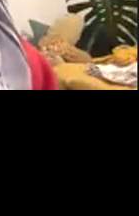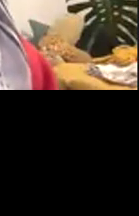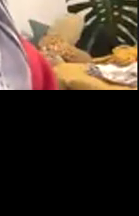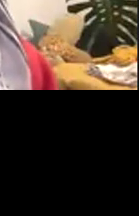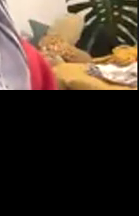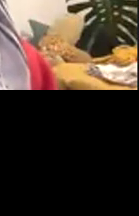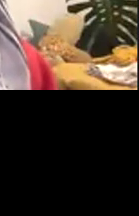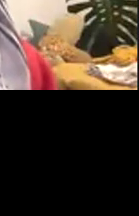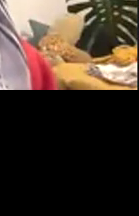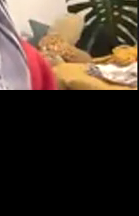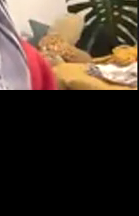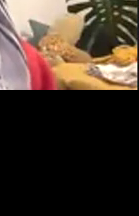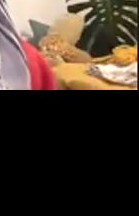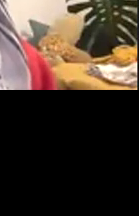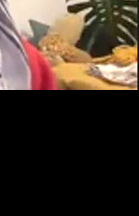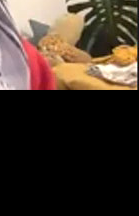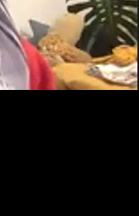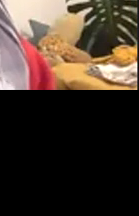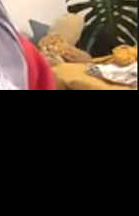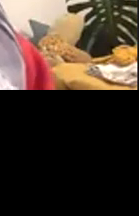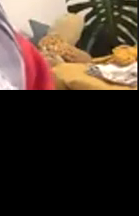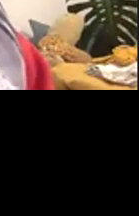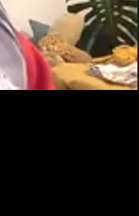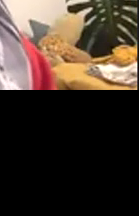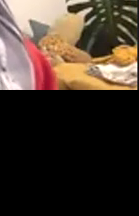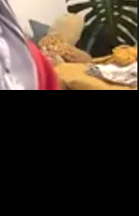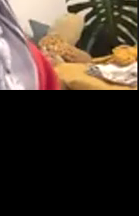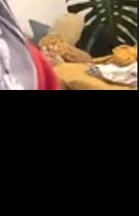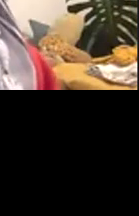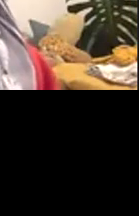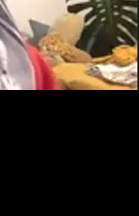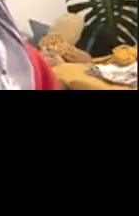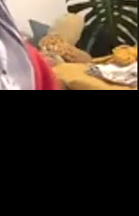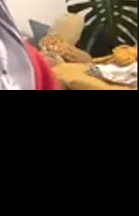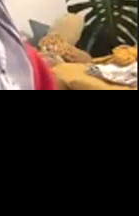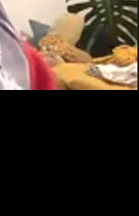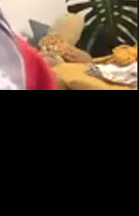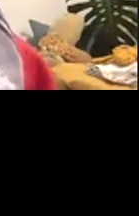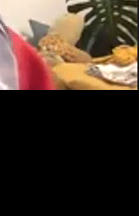and like talking about such important things is like, Carmen and I will absolutely like